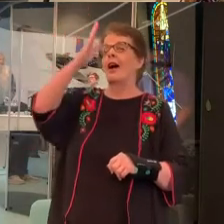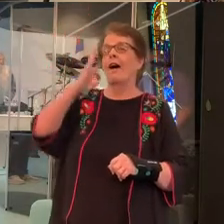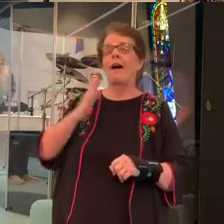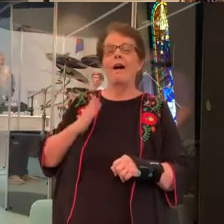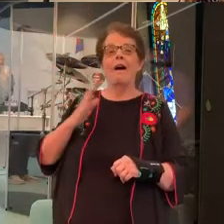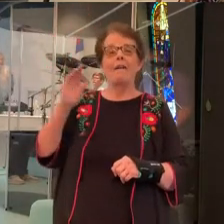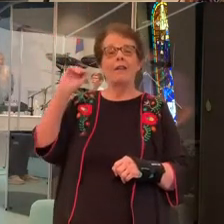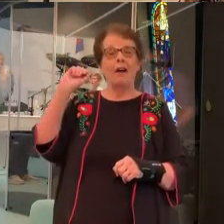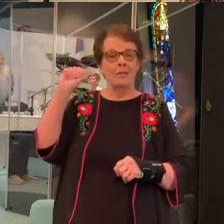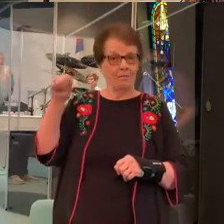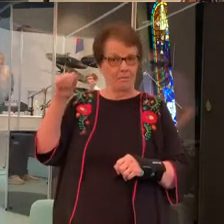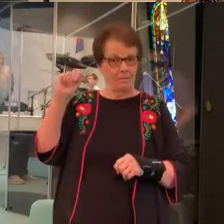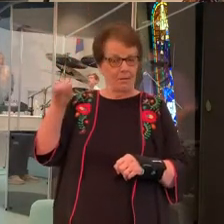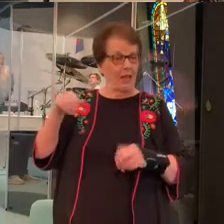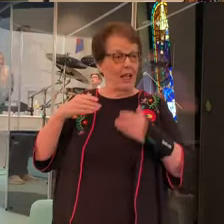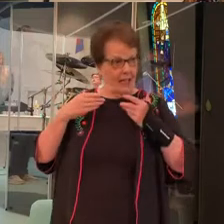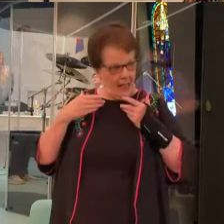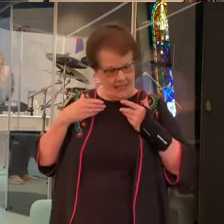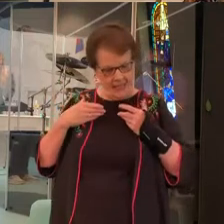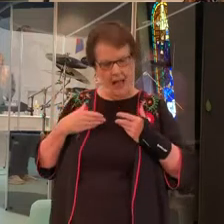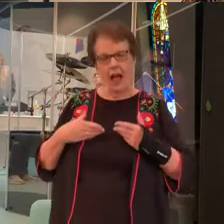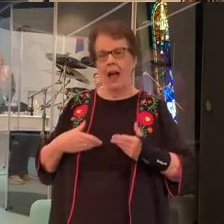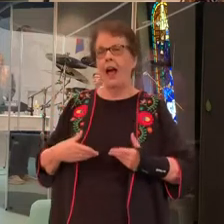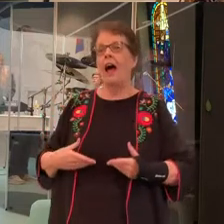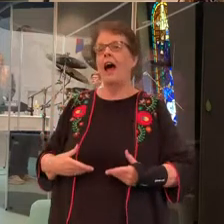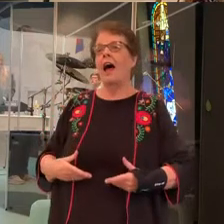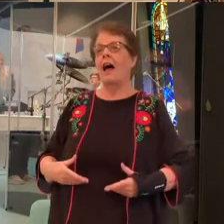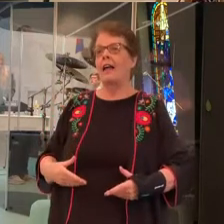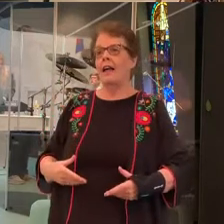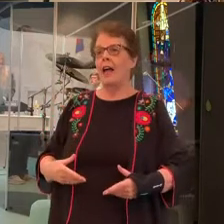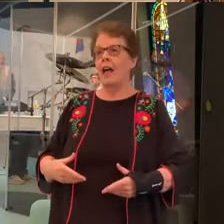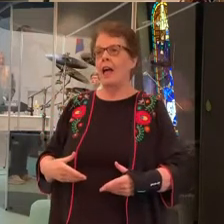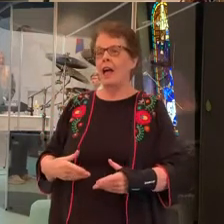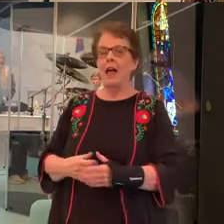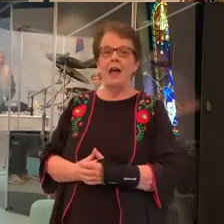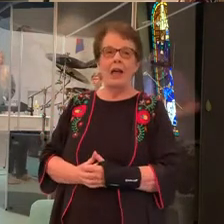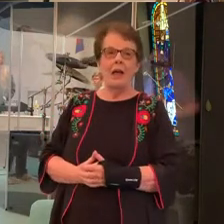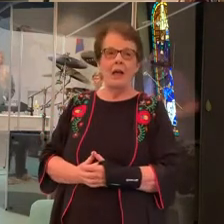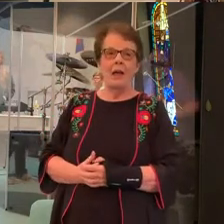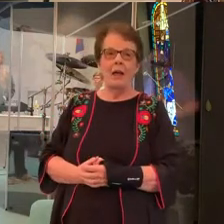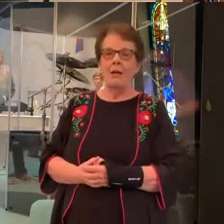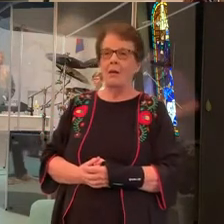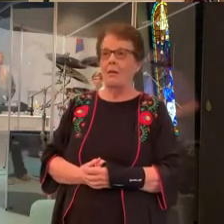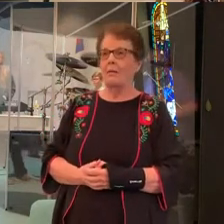Child of God, yes I am.